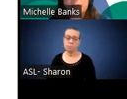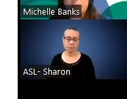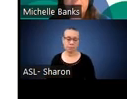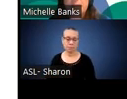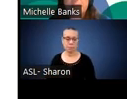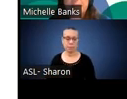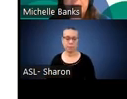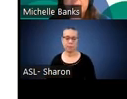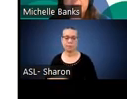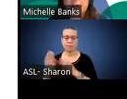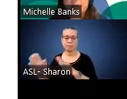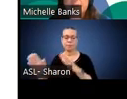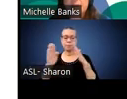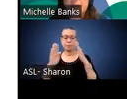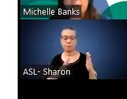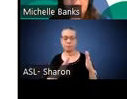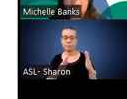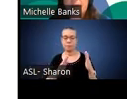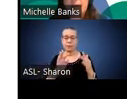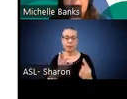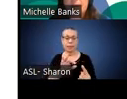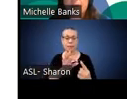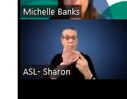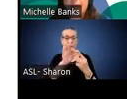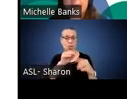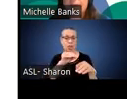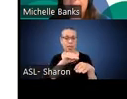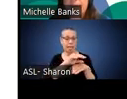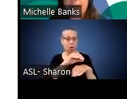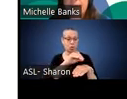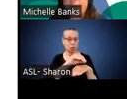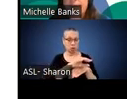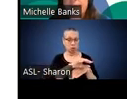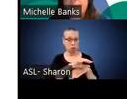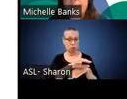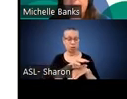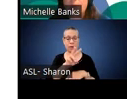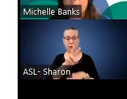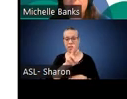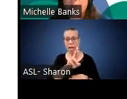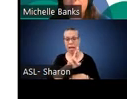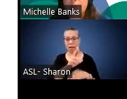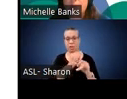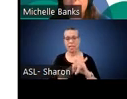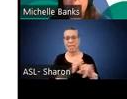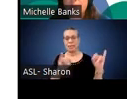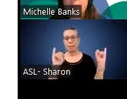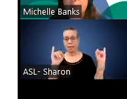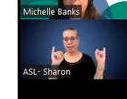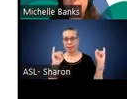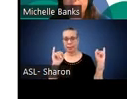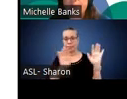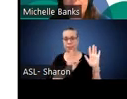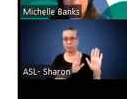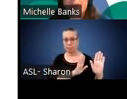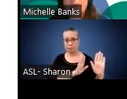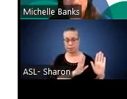So specialty counselors operate independently in vocational rehabilitation.